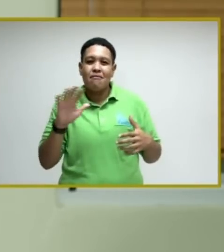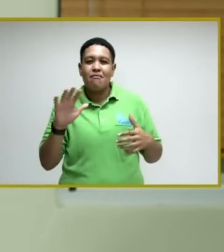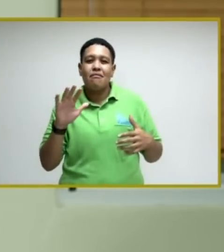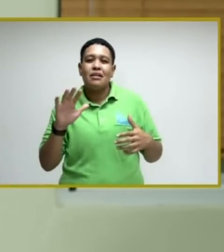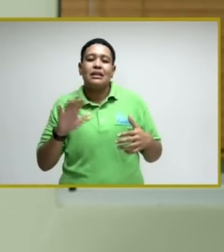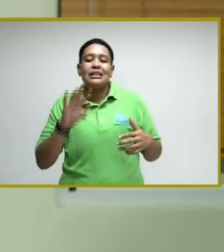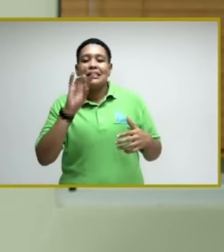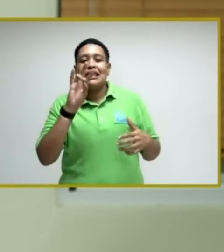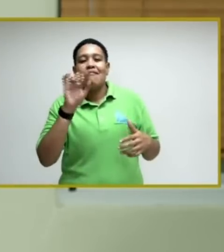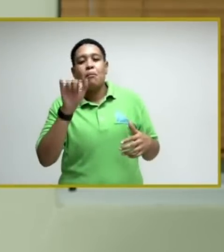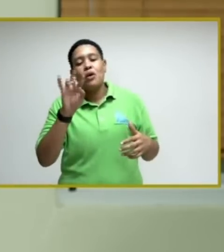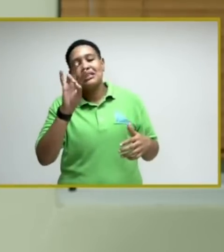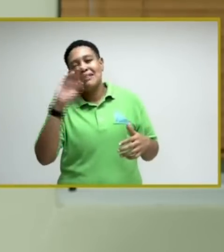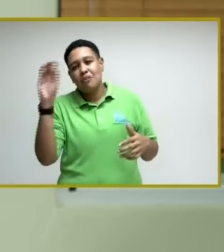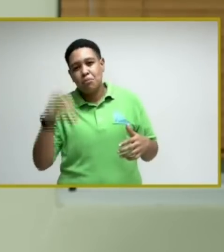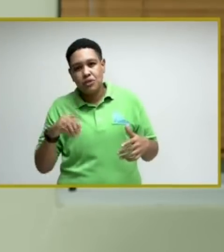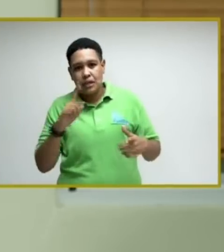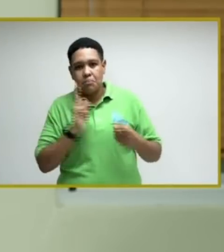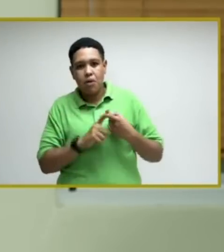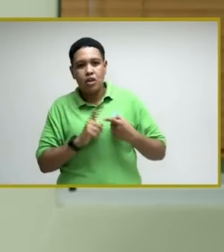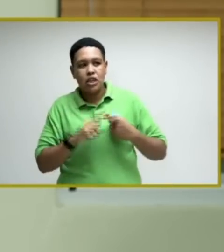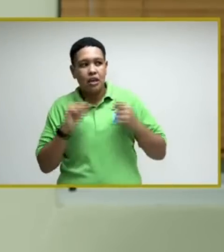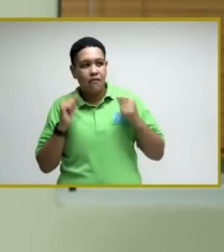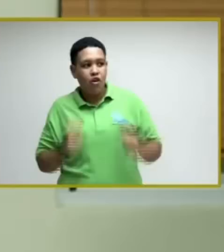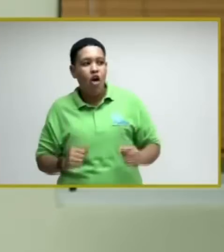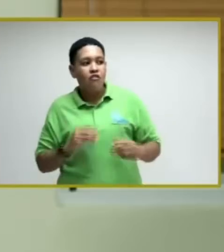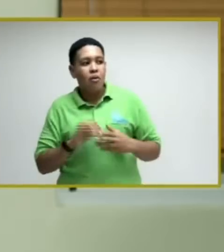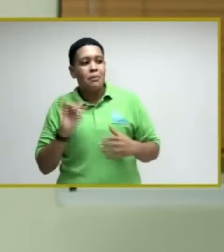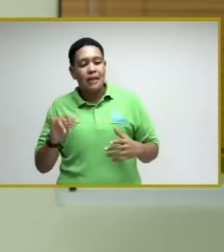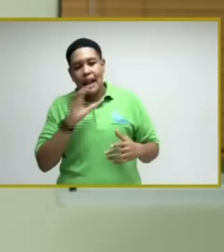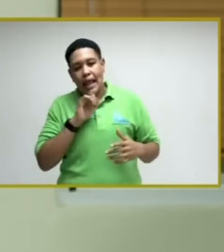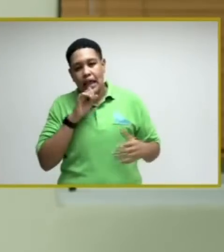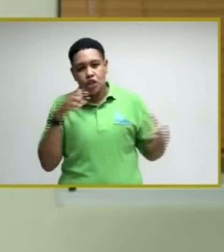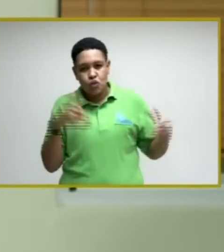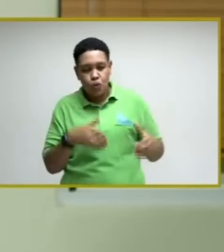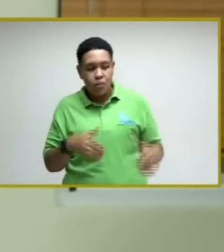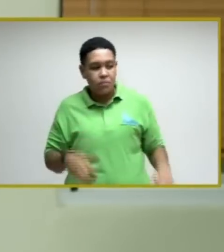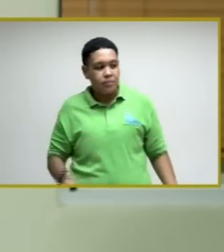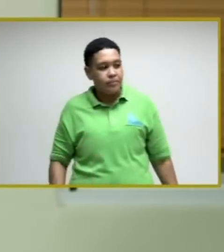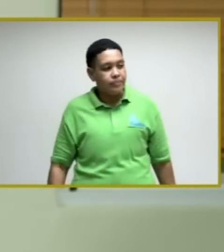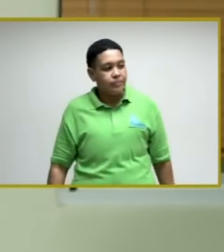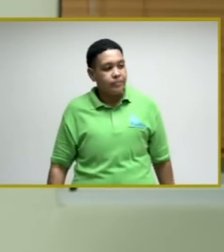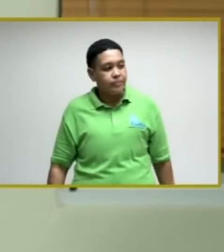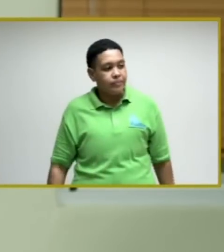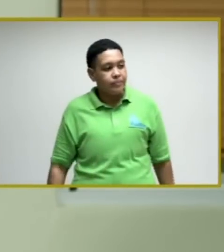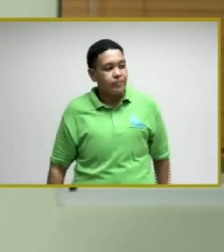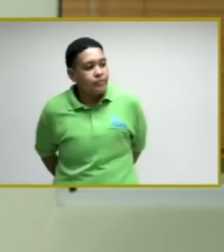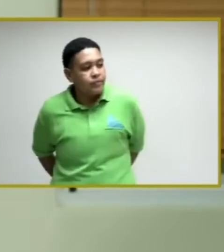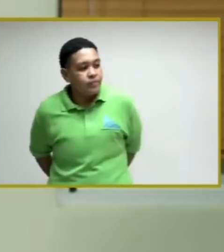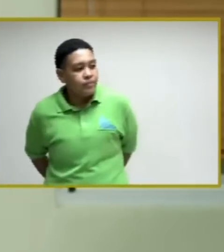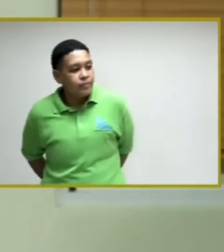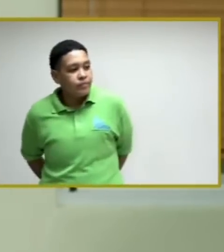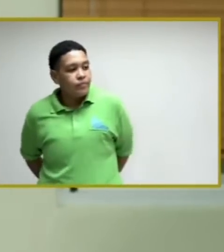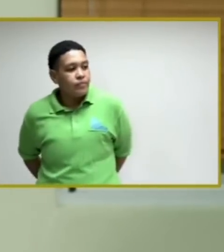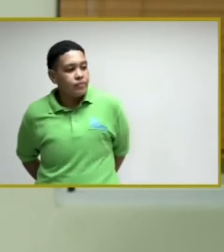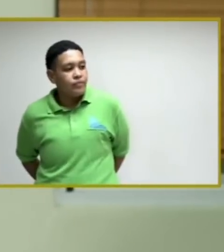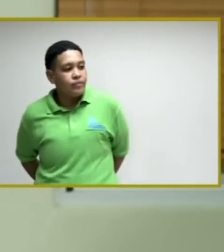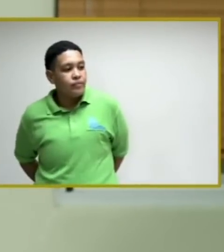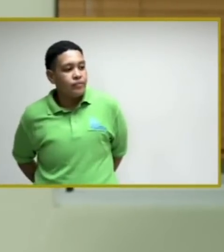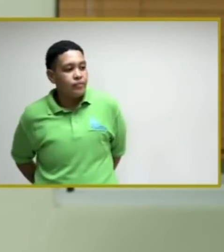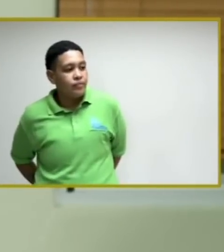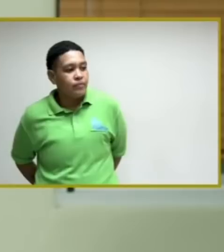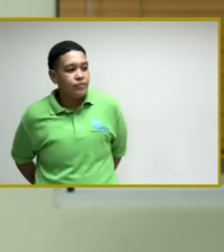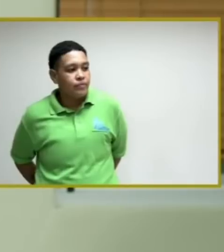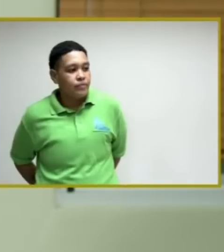about 7.7% being in that age group. I can also say that in terms of